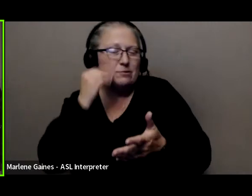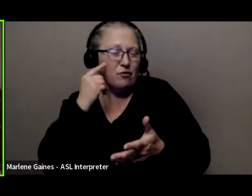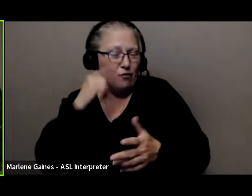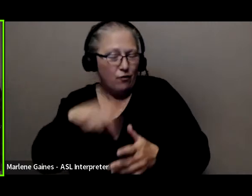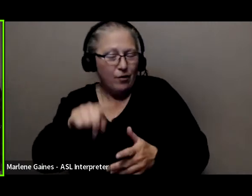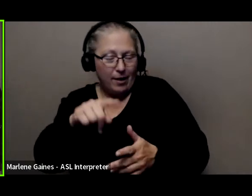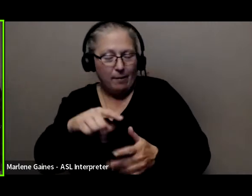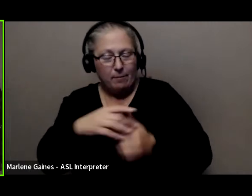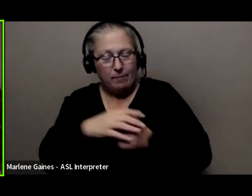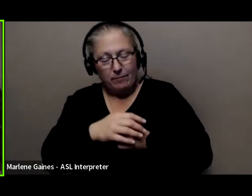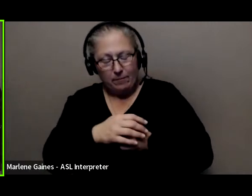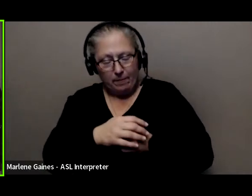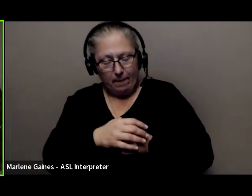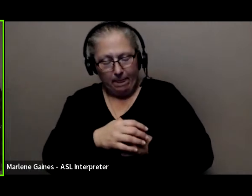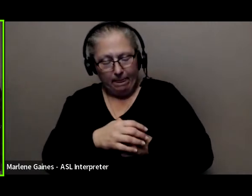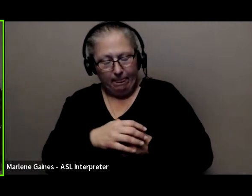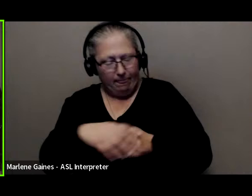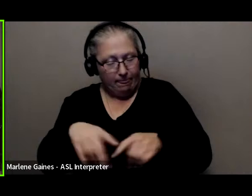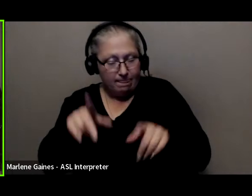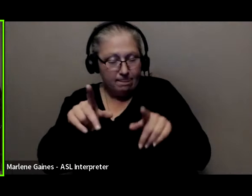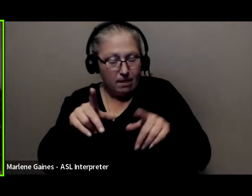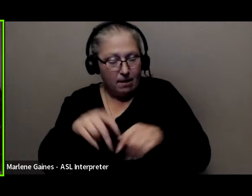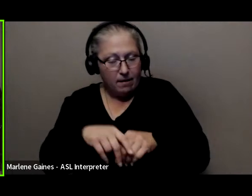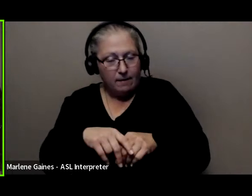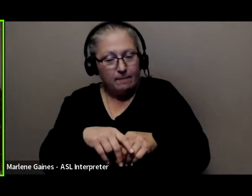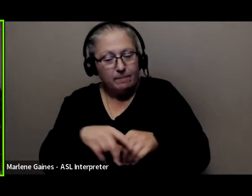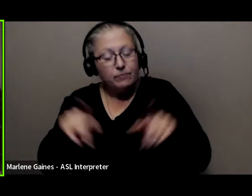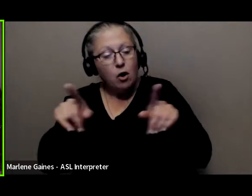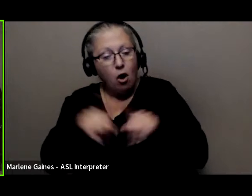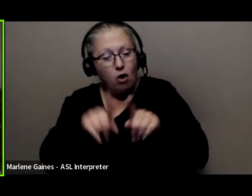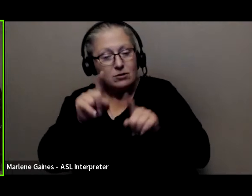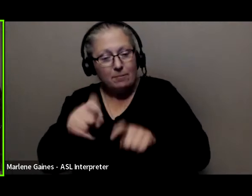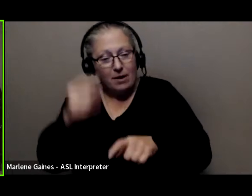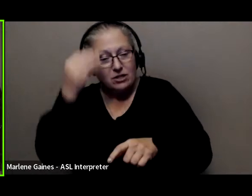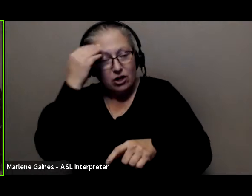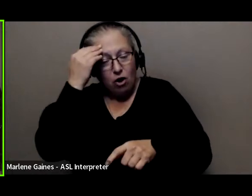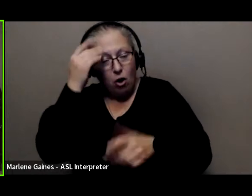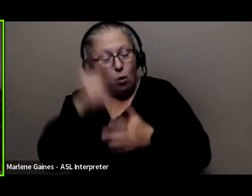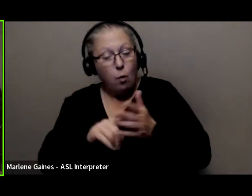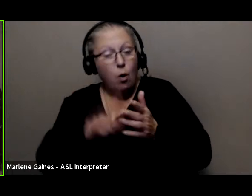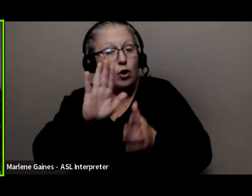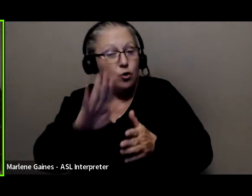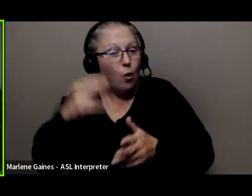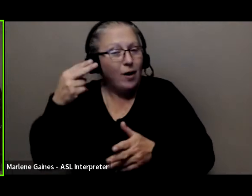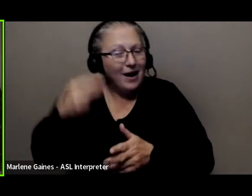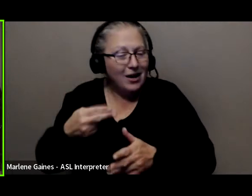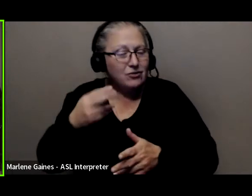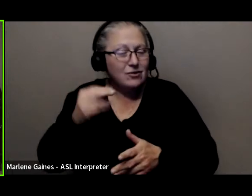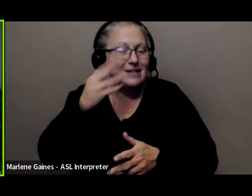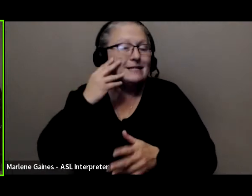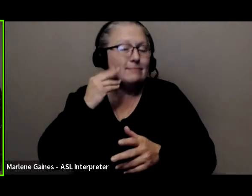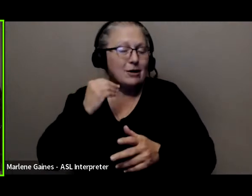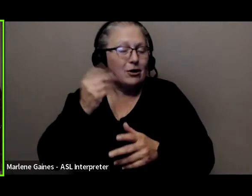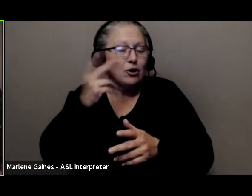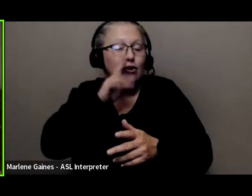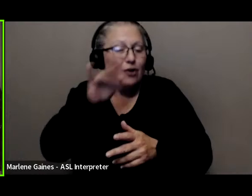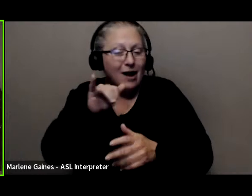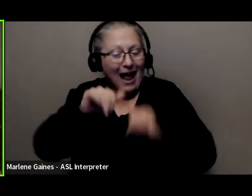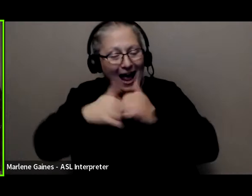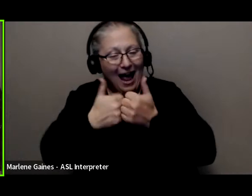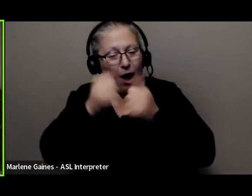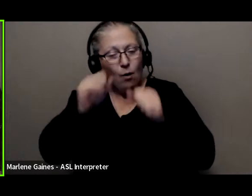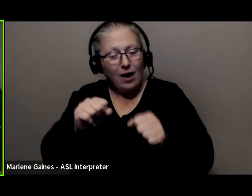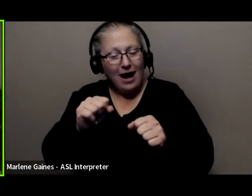them. You also, a part of that is you also have acknowledged what your histories and experiences are and how that